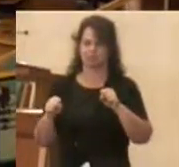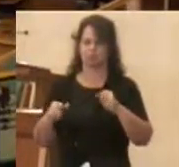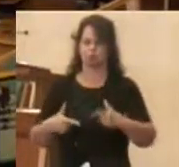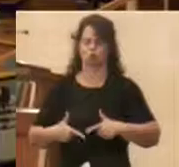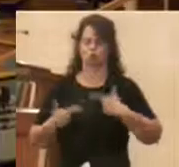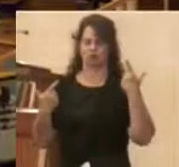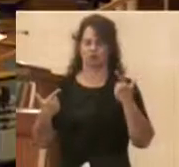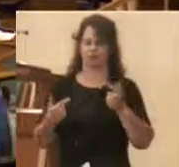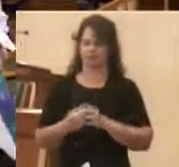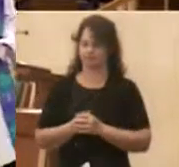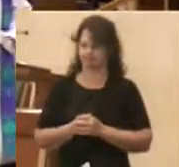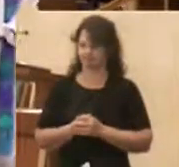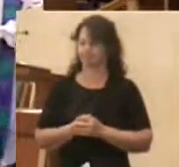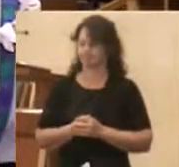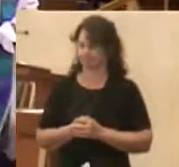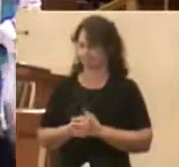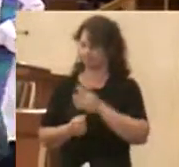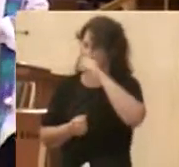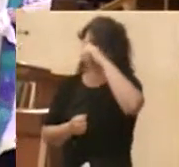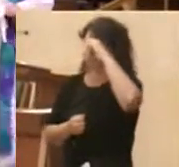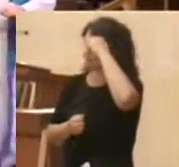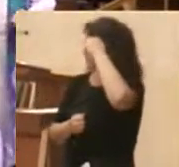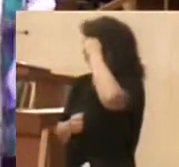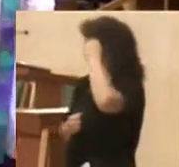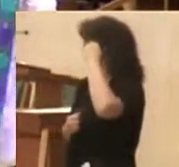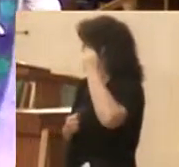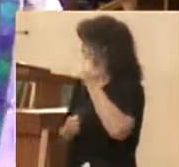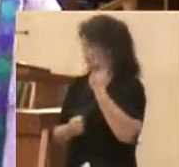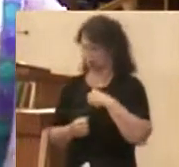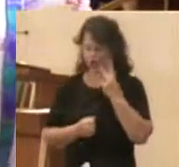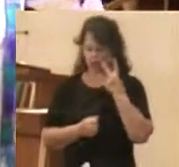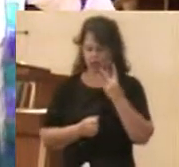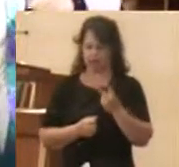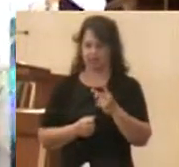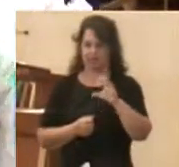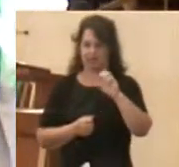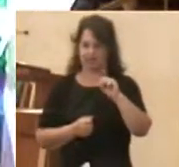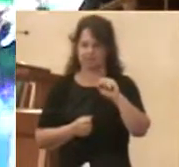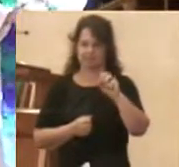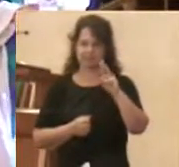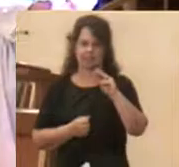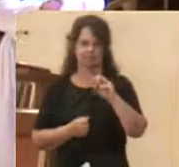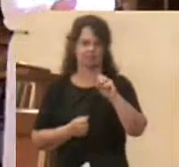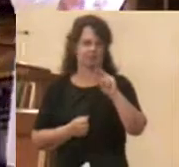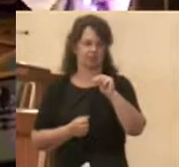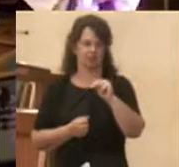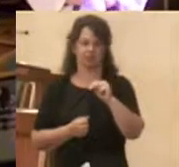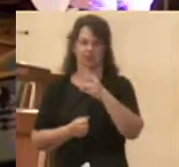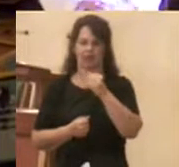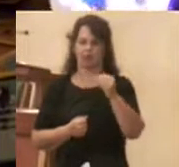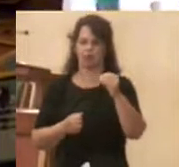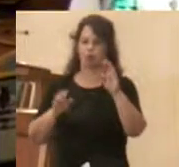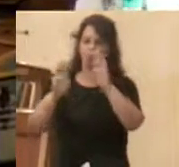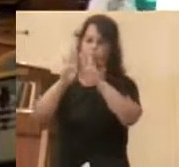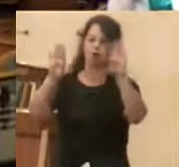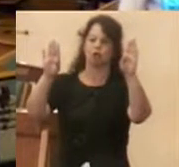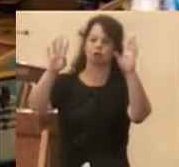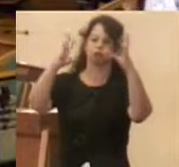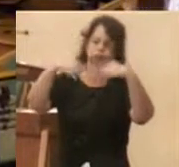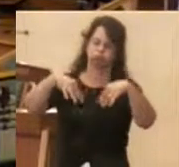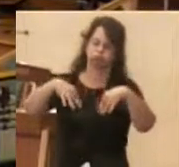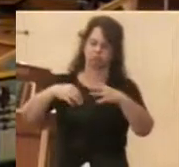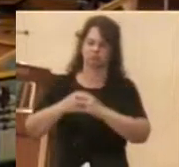touches on some of the major figures that have suffered through many things. So we're looking at Samson when the walls came crumbling down. We look at when God flooded the world and